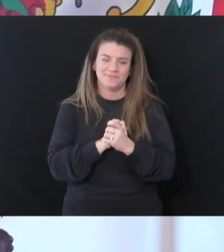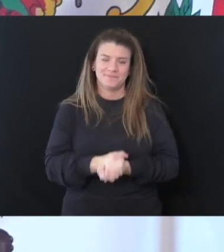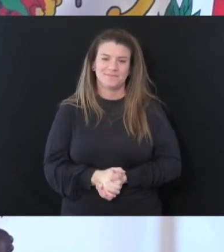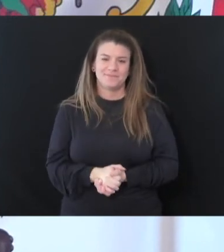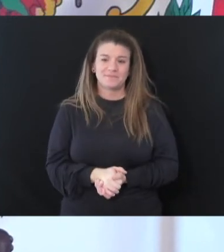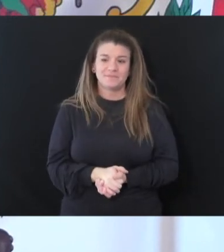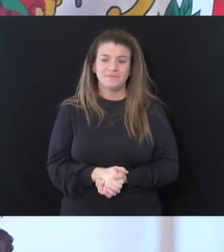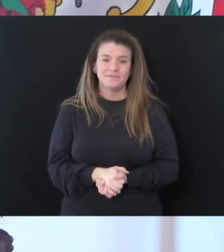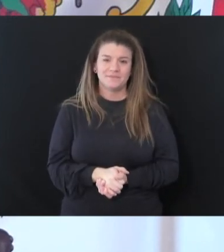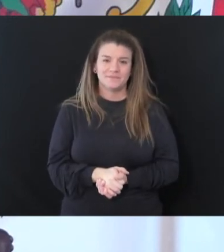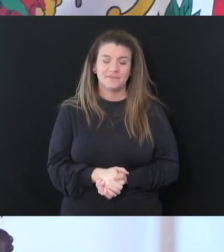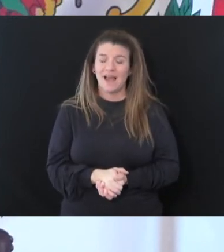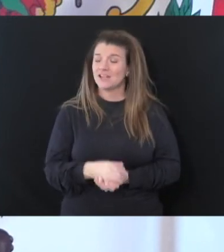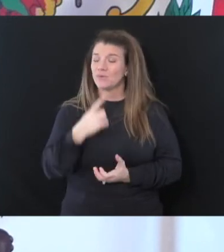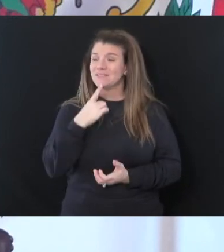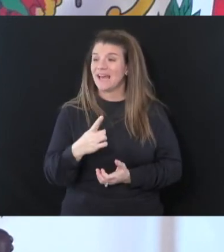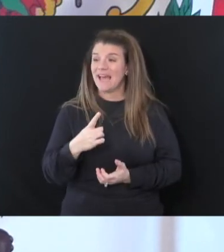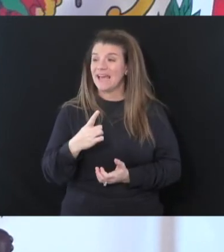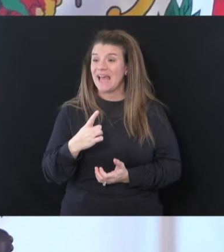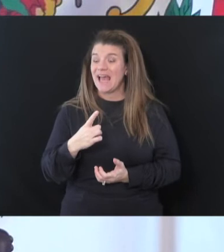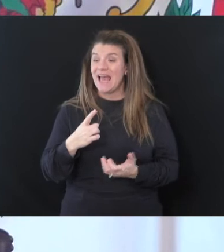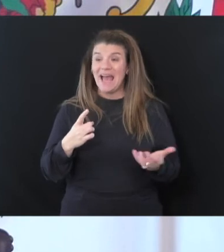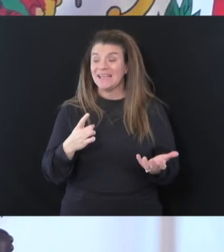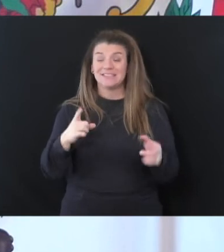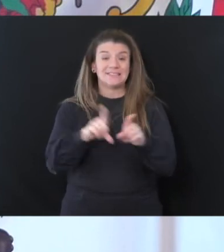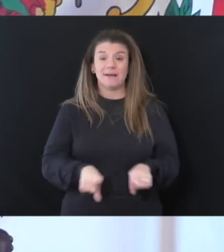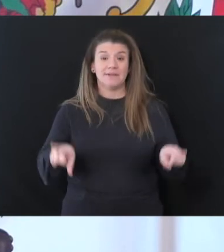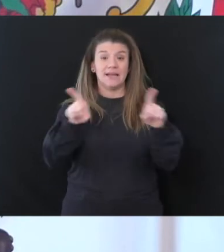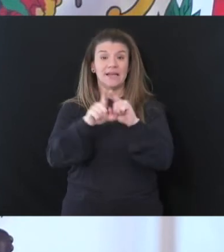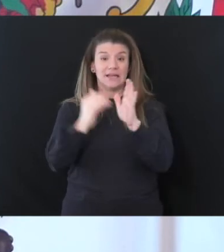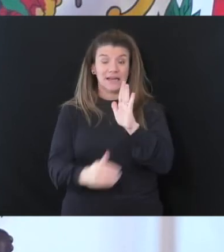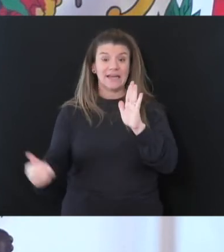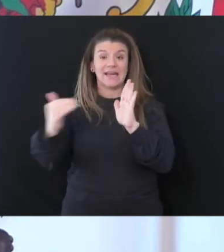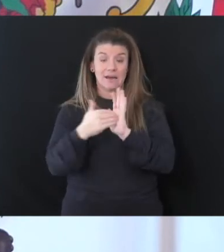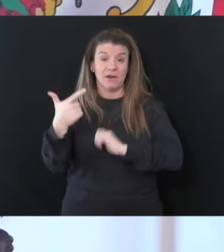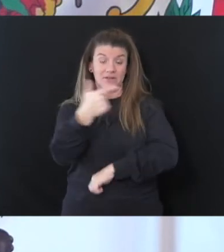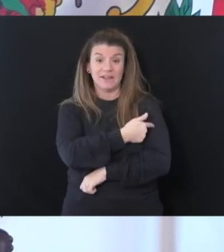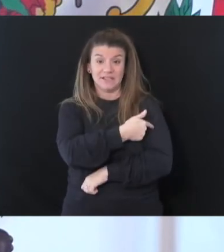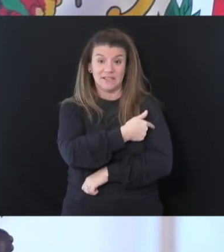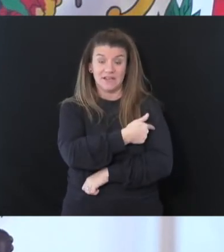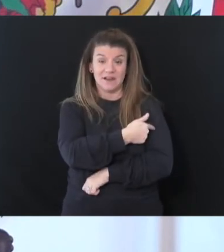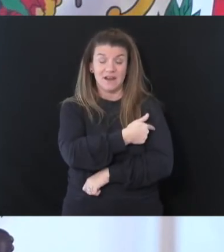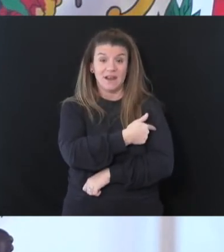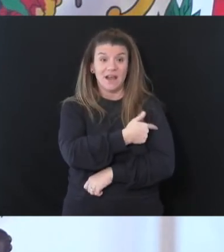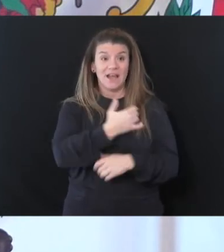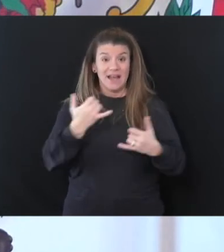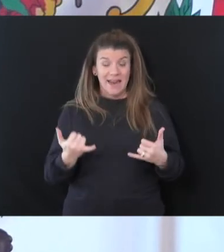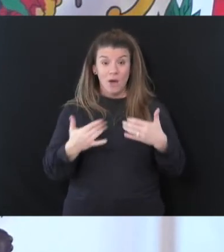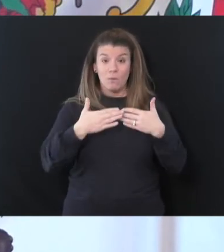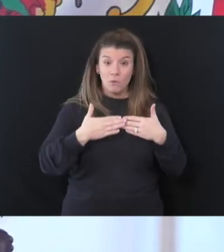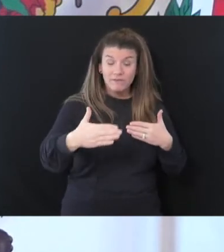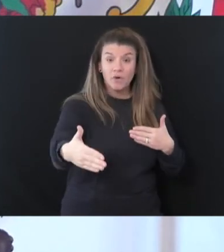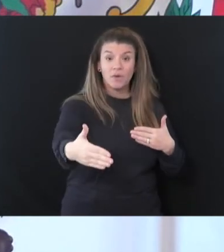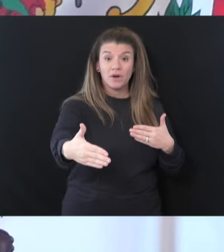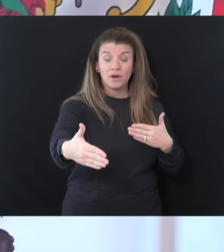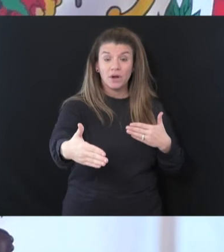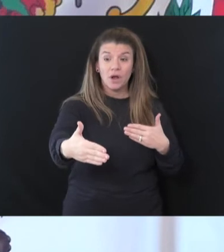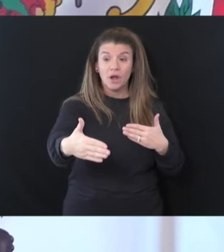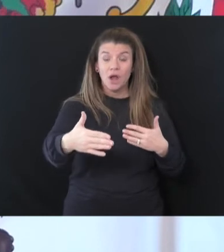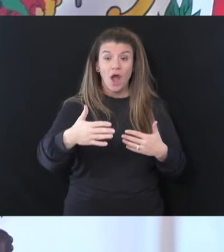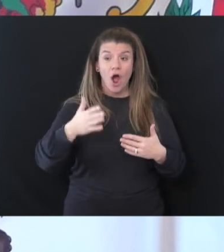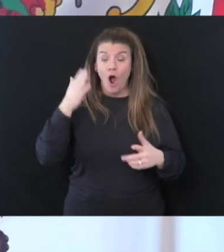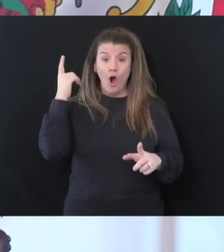All I can say over and over about the vaccines is just this: as we go forward, we're just